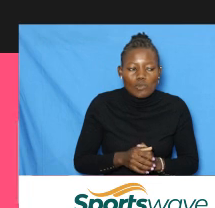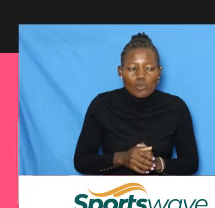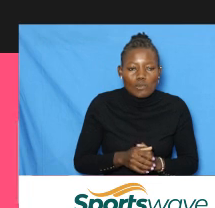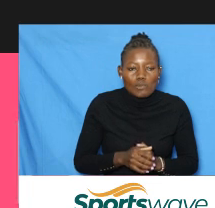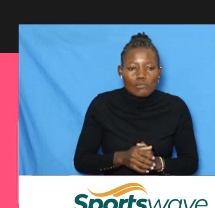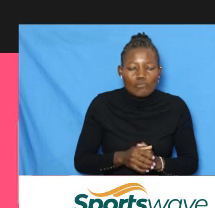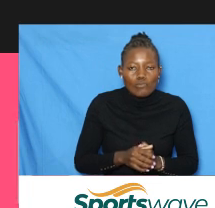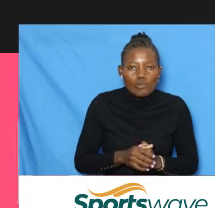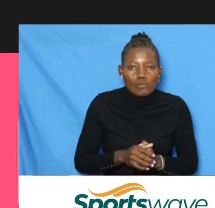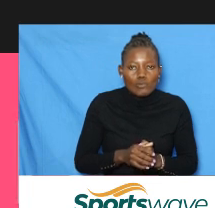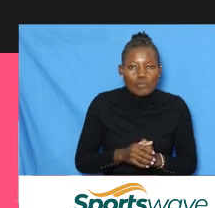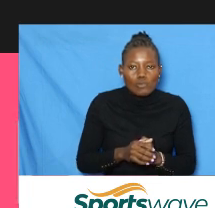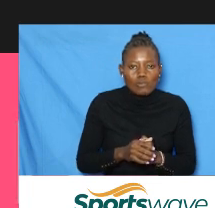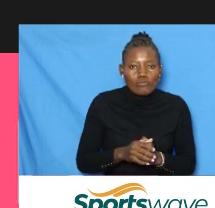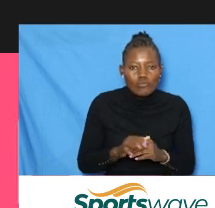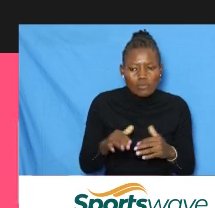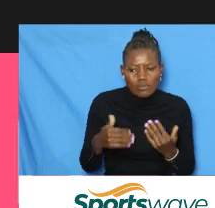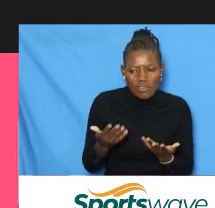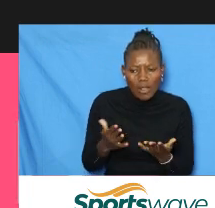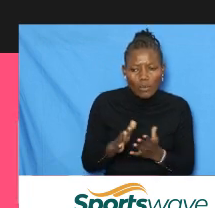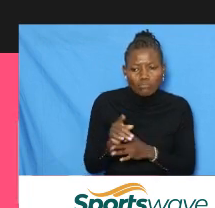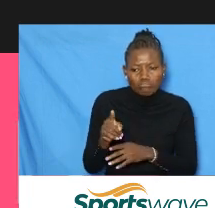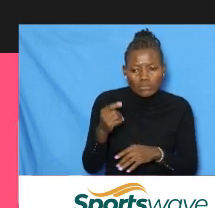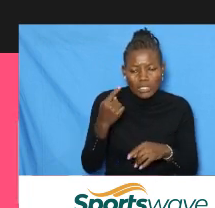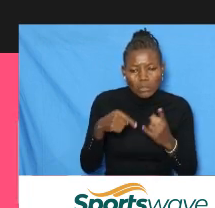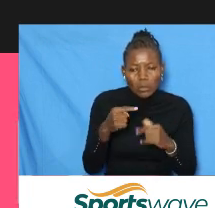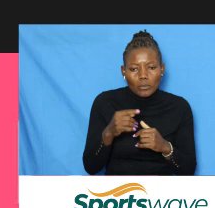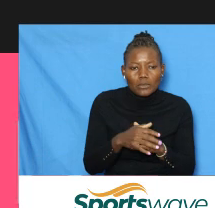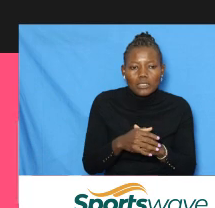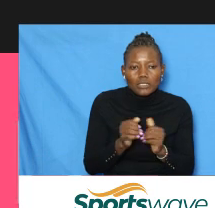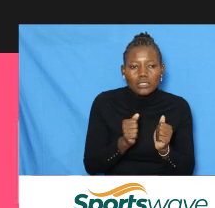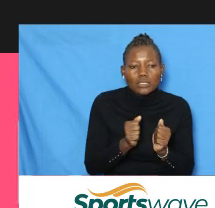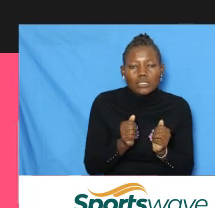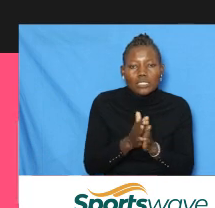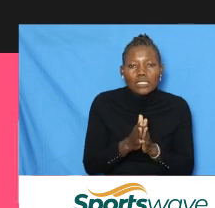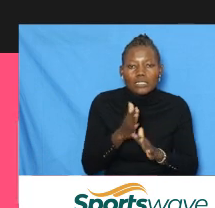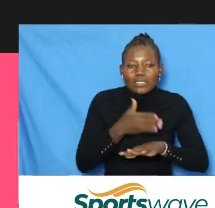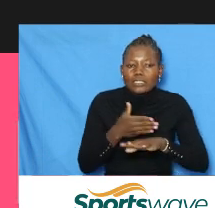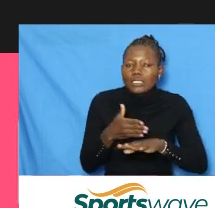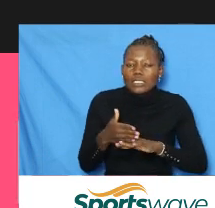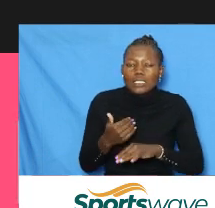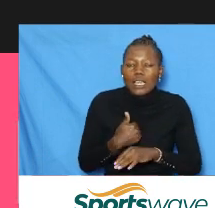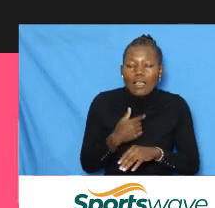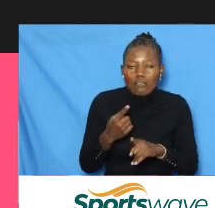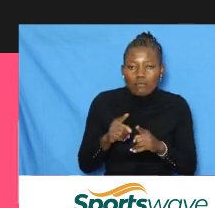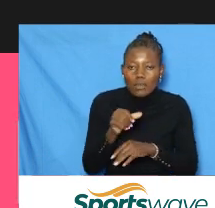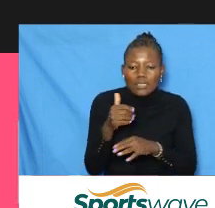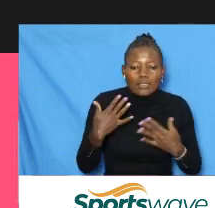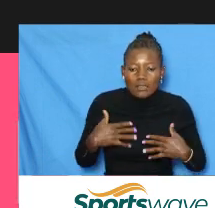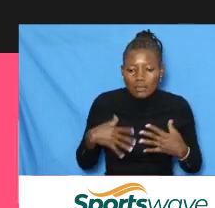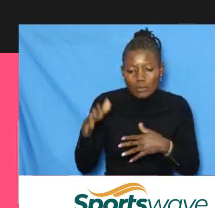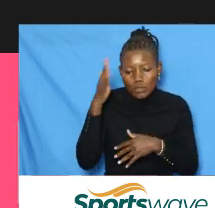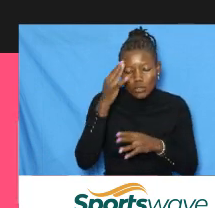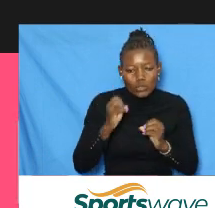So when I shared, how come they compete without them being noticed? How come our athletes, for example, they are going to